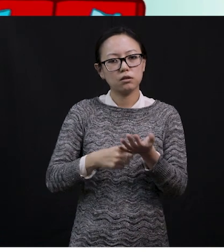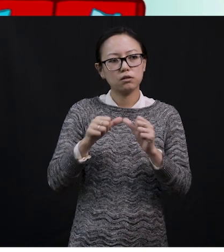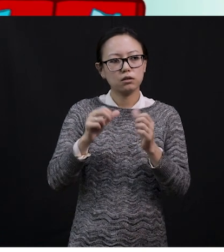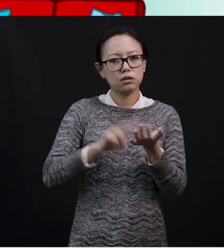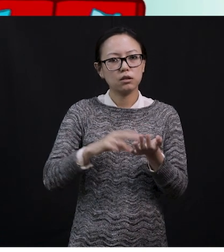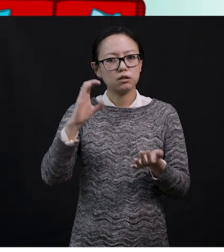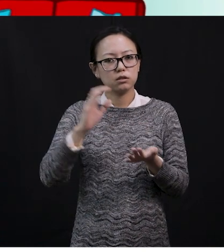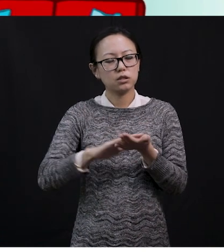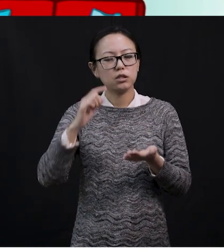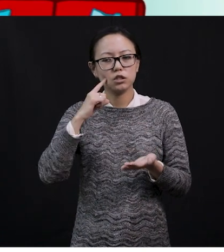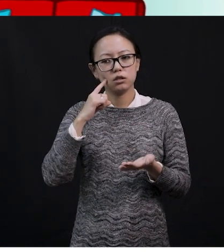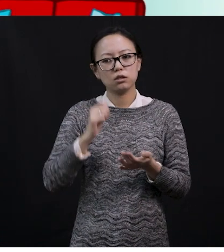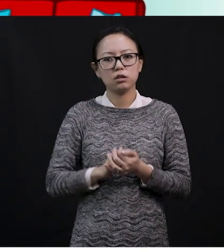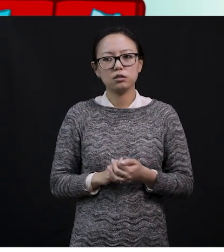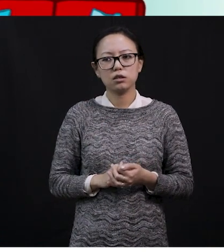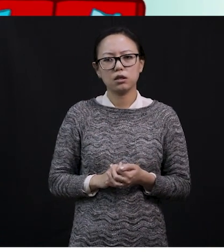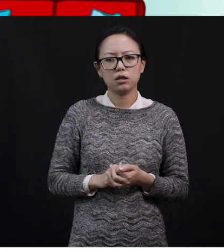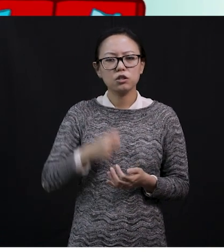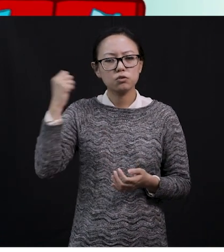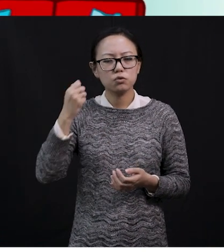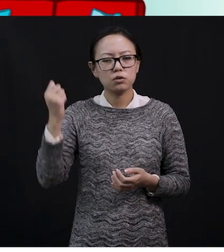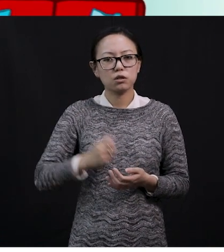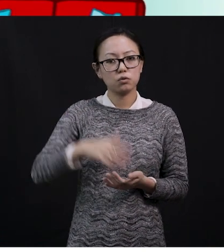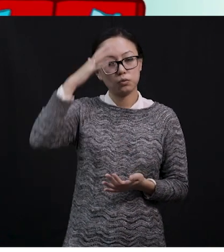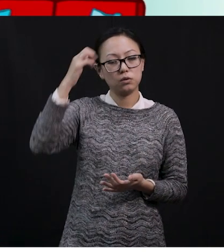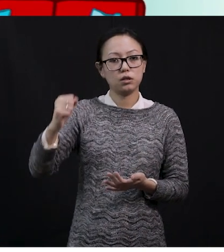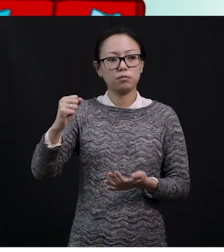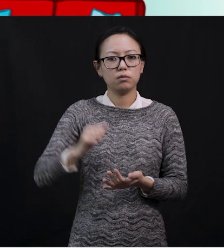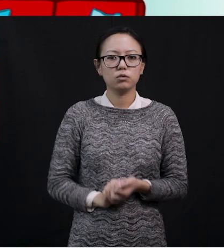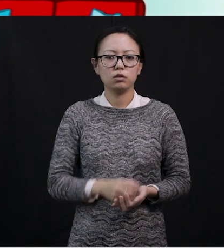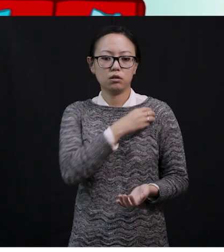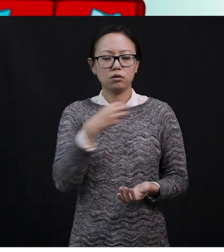Of course, Ranchi. So you must go to Ranchi, the doctor suggested.